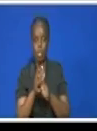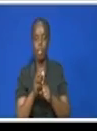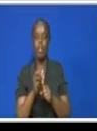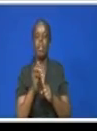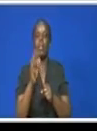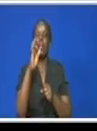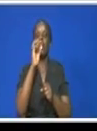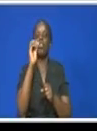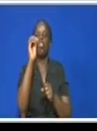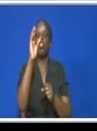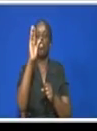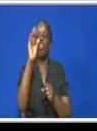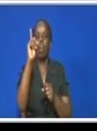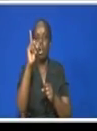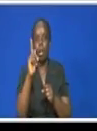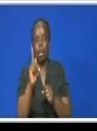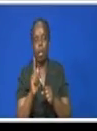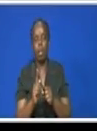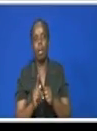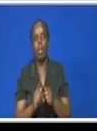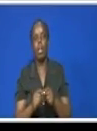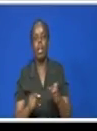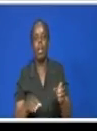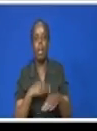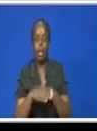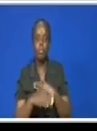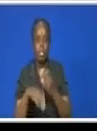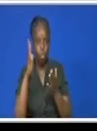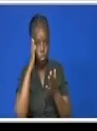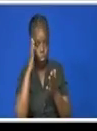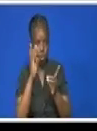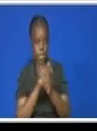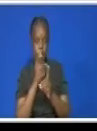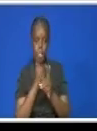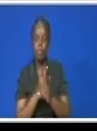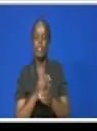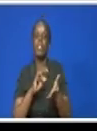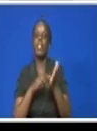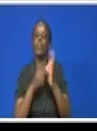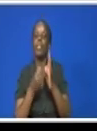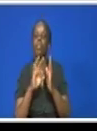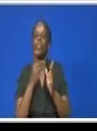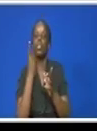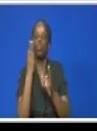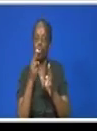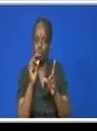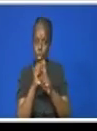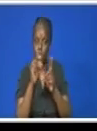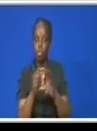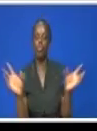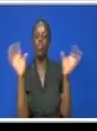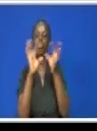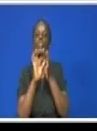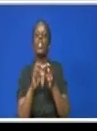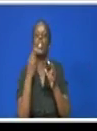then the meaning of the term rock. And then after you know the meaning of those 2 terms, you are meant to join the